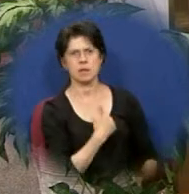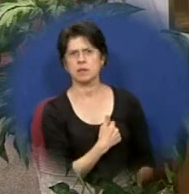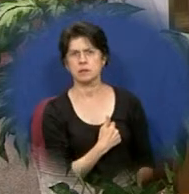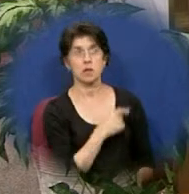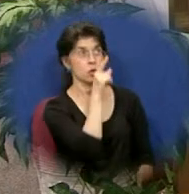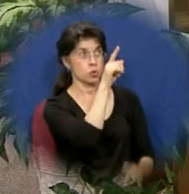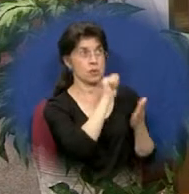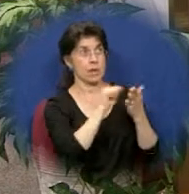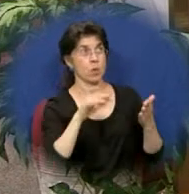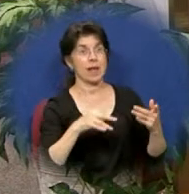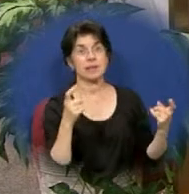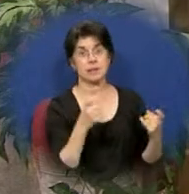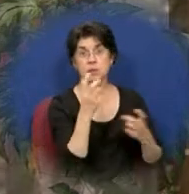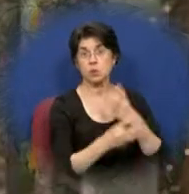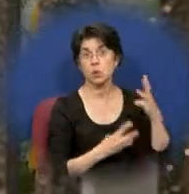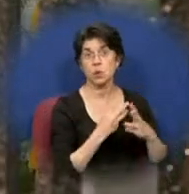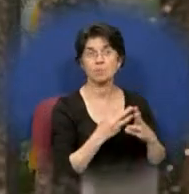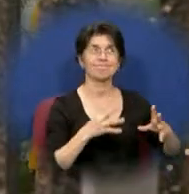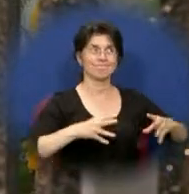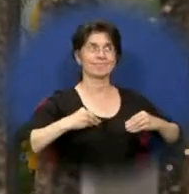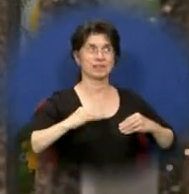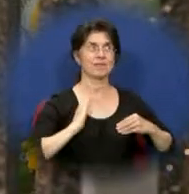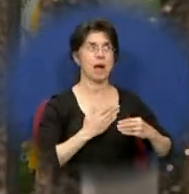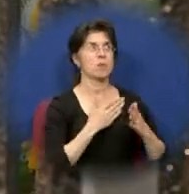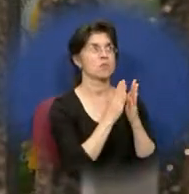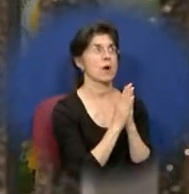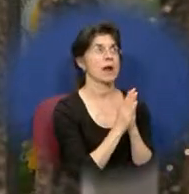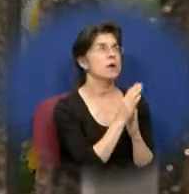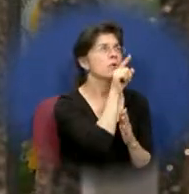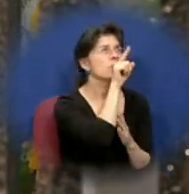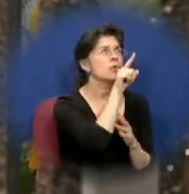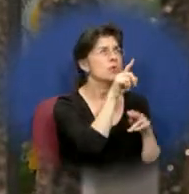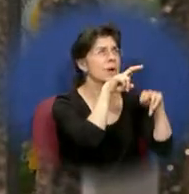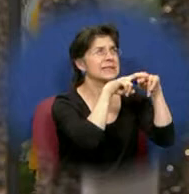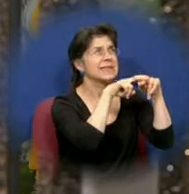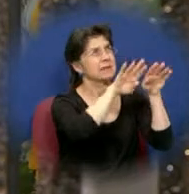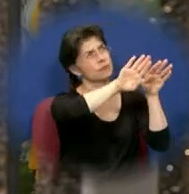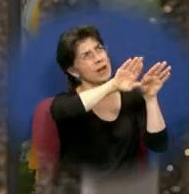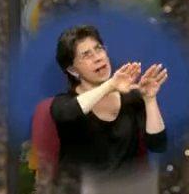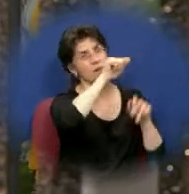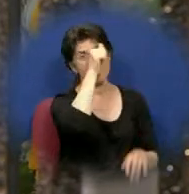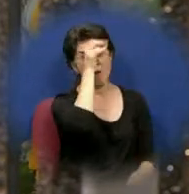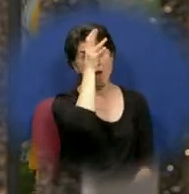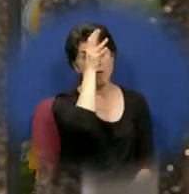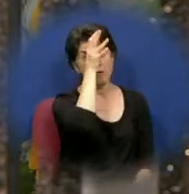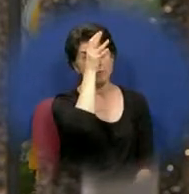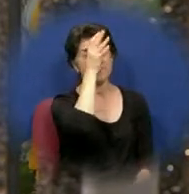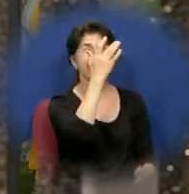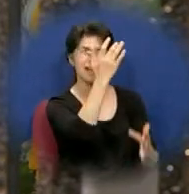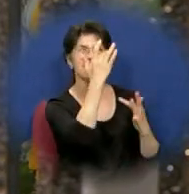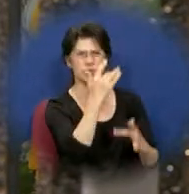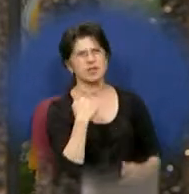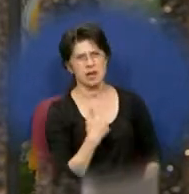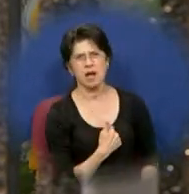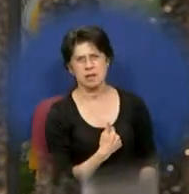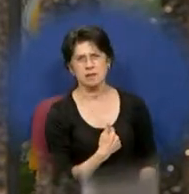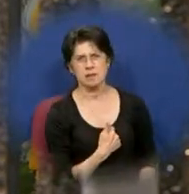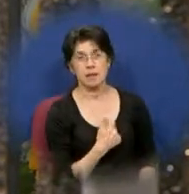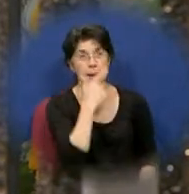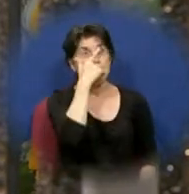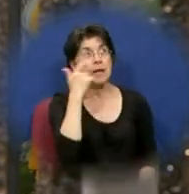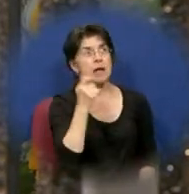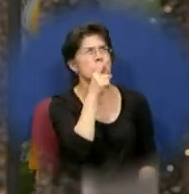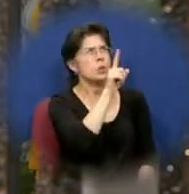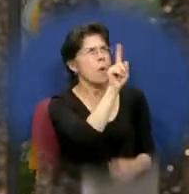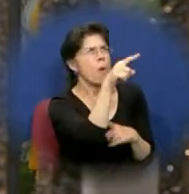away the sins of the world, receive our prayer. You are seated at the right hand of the Father, have mercy on us. For you